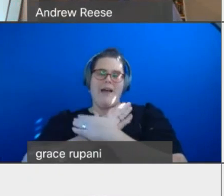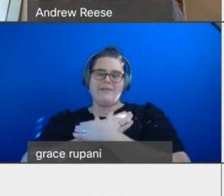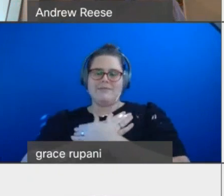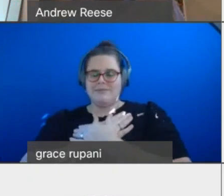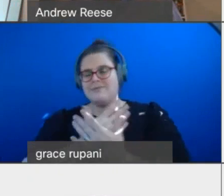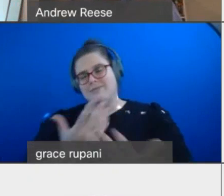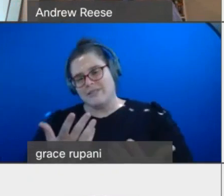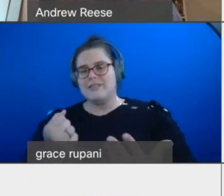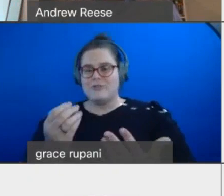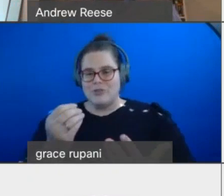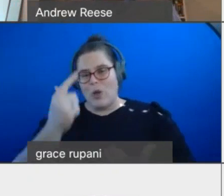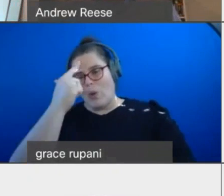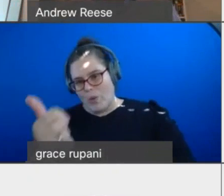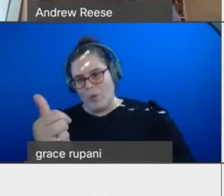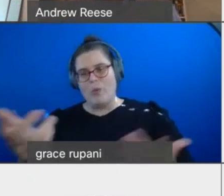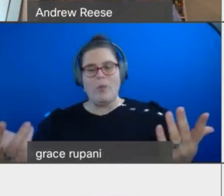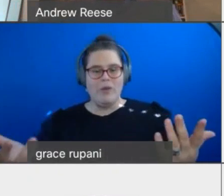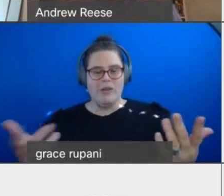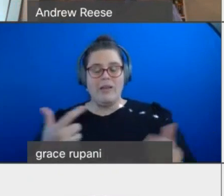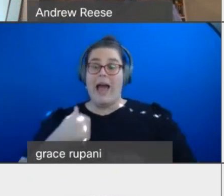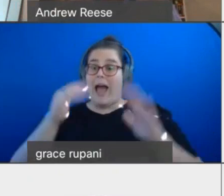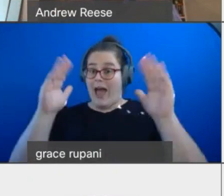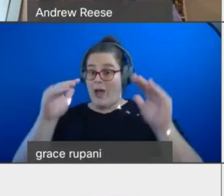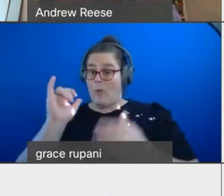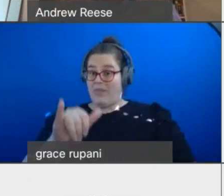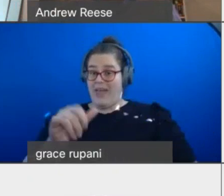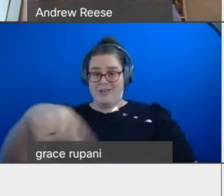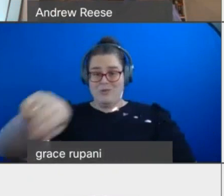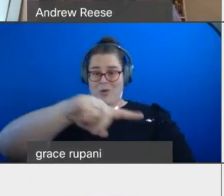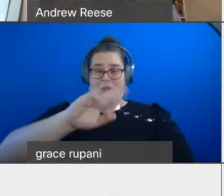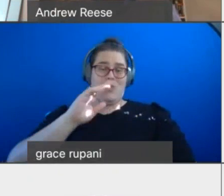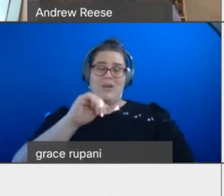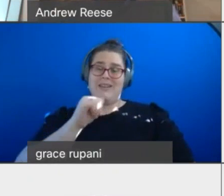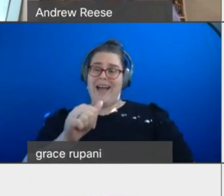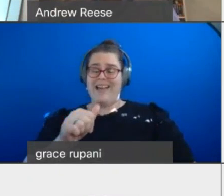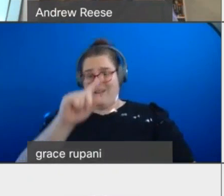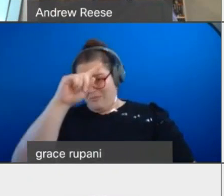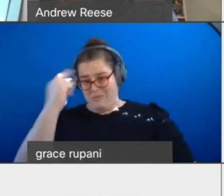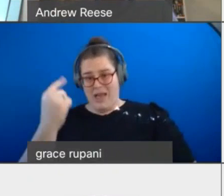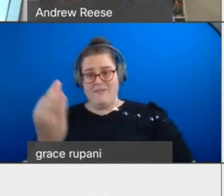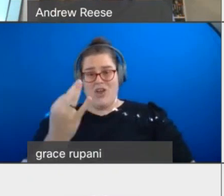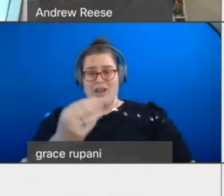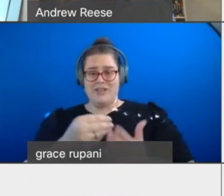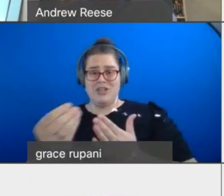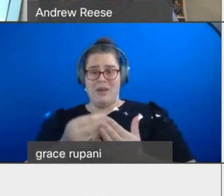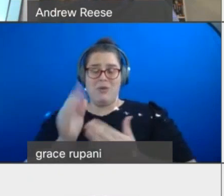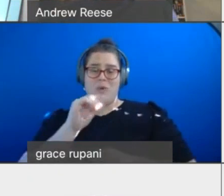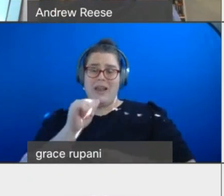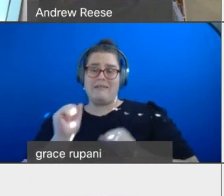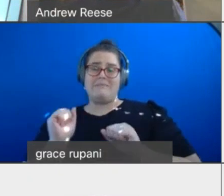I hope that you won't crowd into stores for Black Friday,